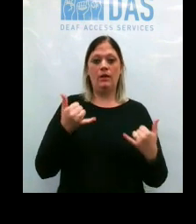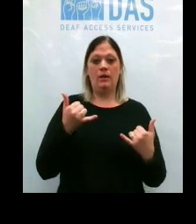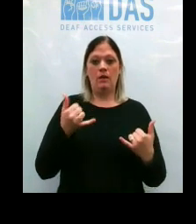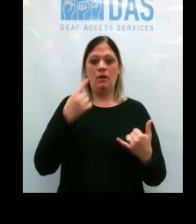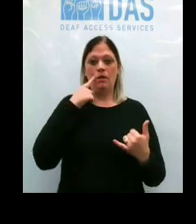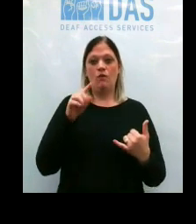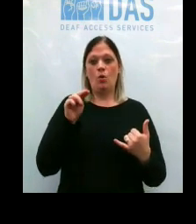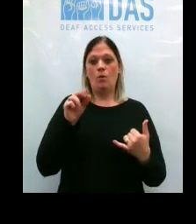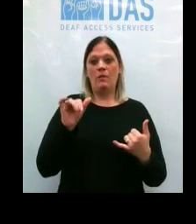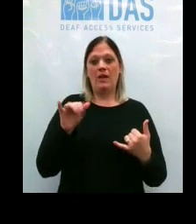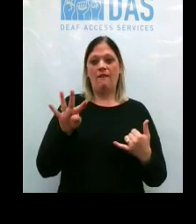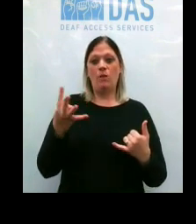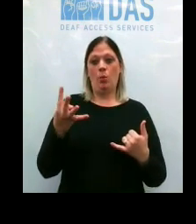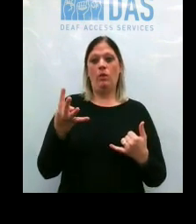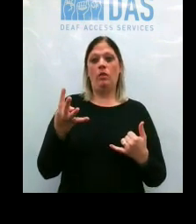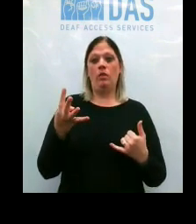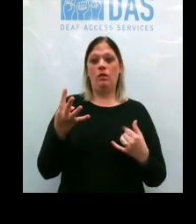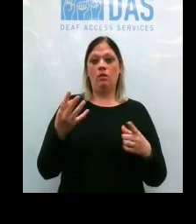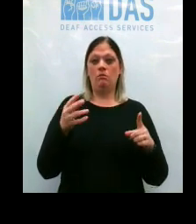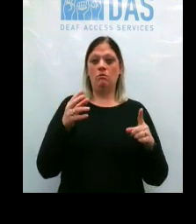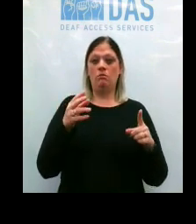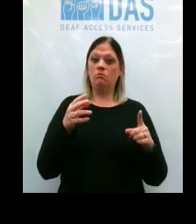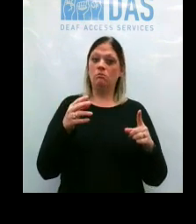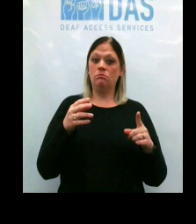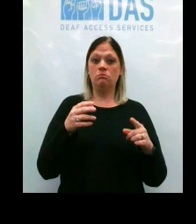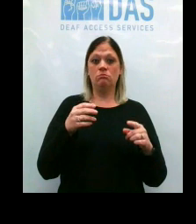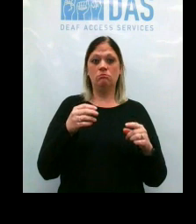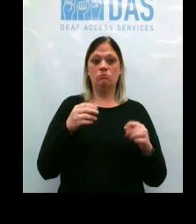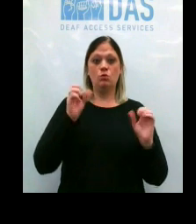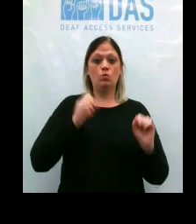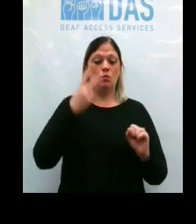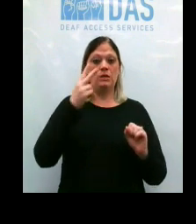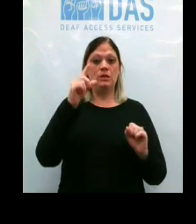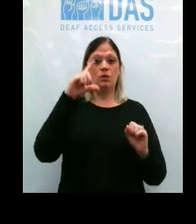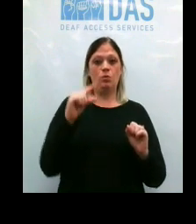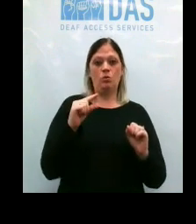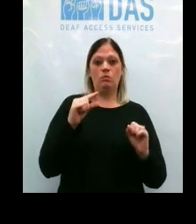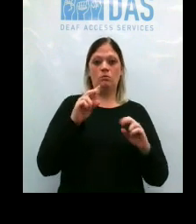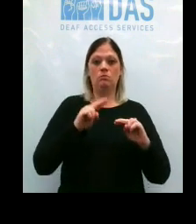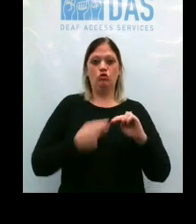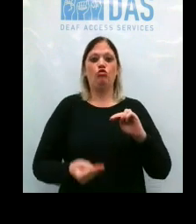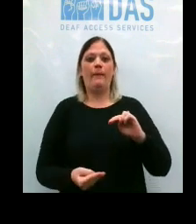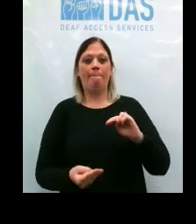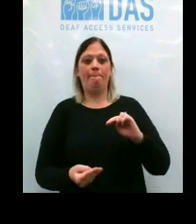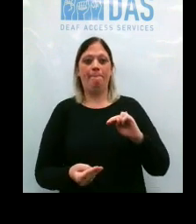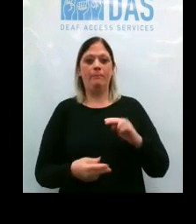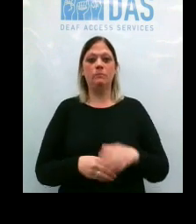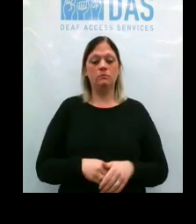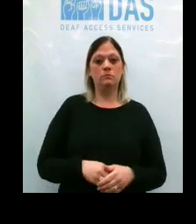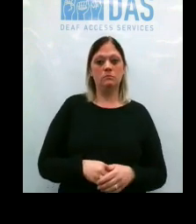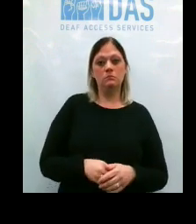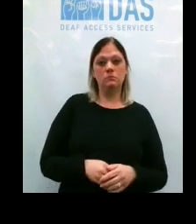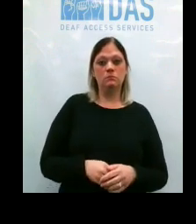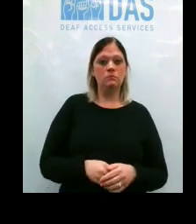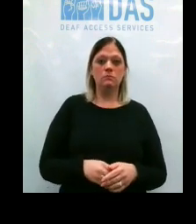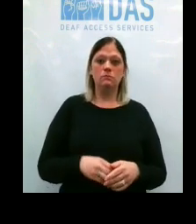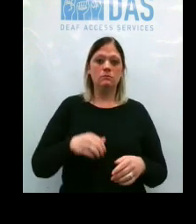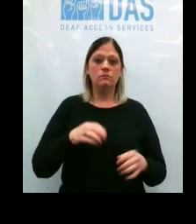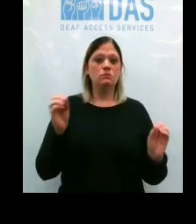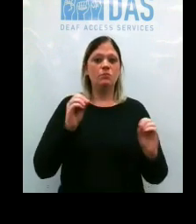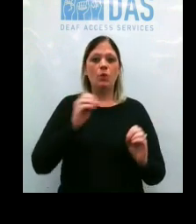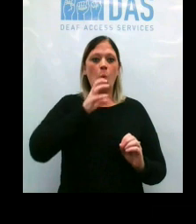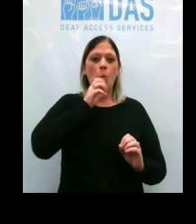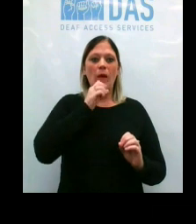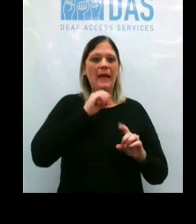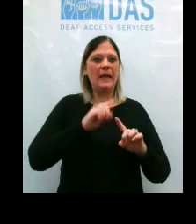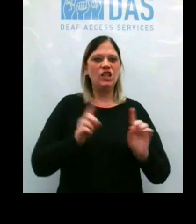for May 4th, and you do notice that drop I talked about in caseloads. And we're not seeing any age difference